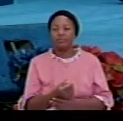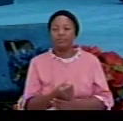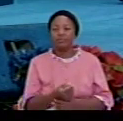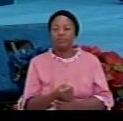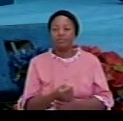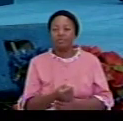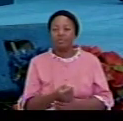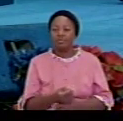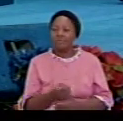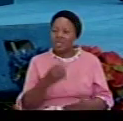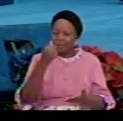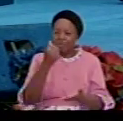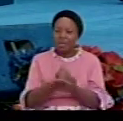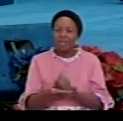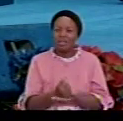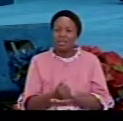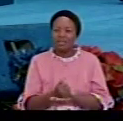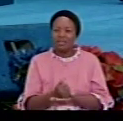Amen.